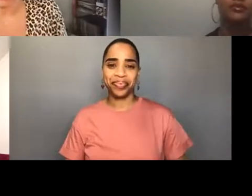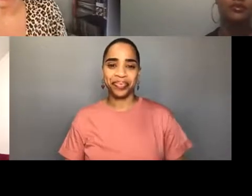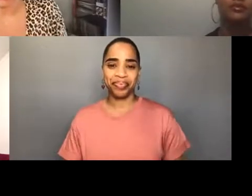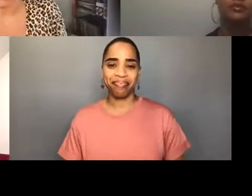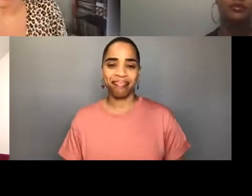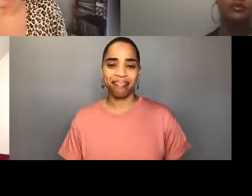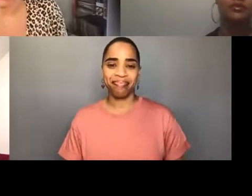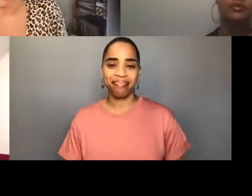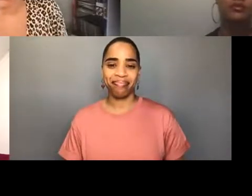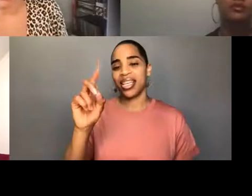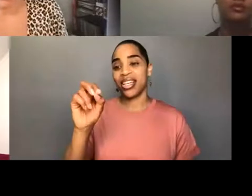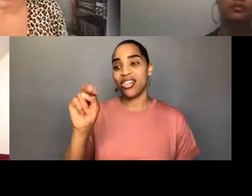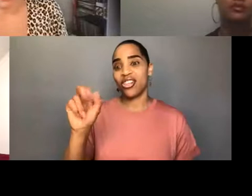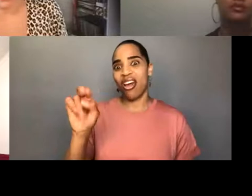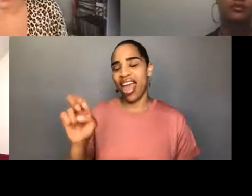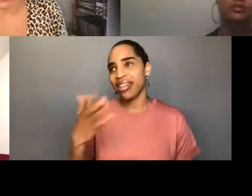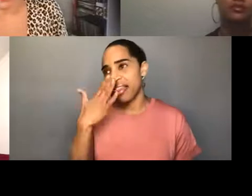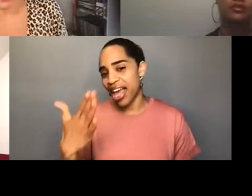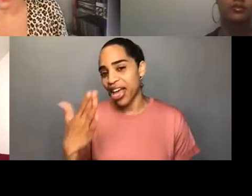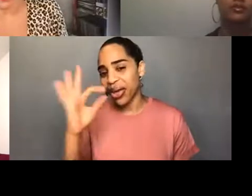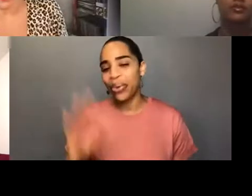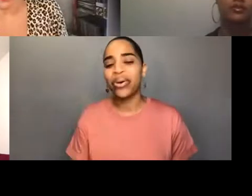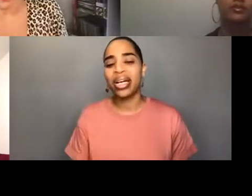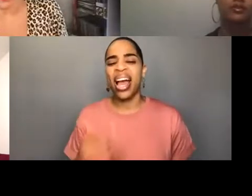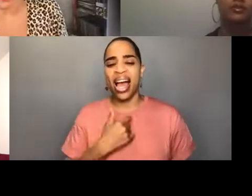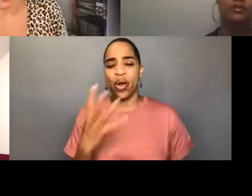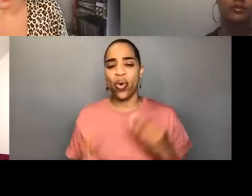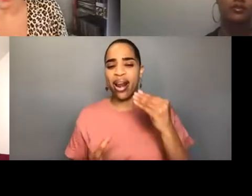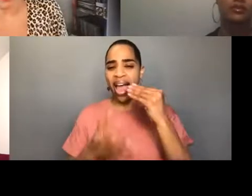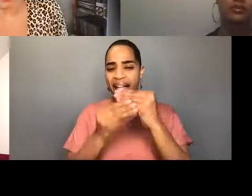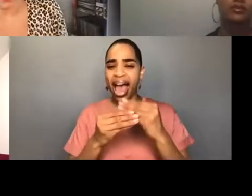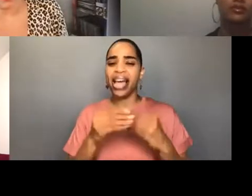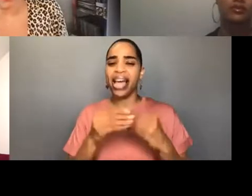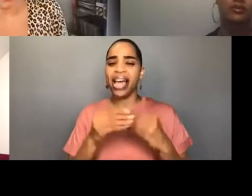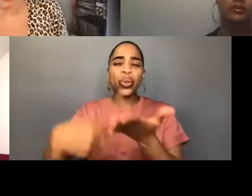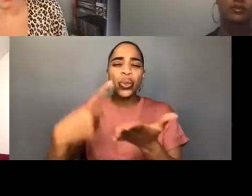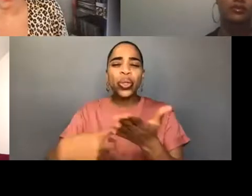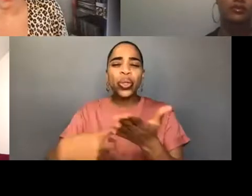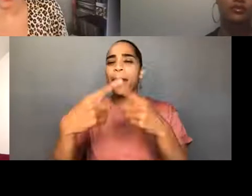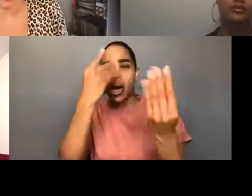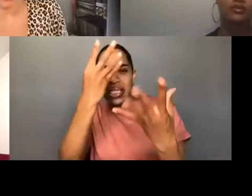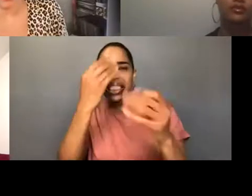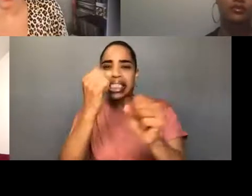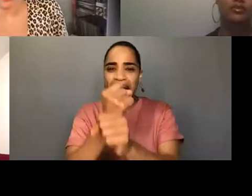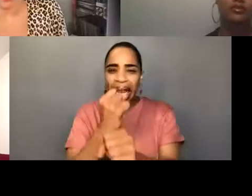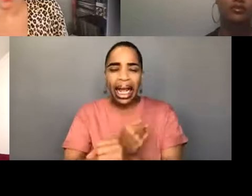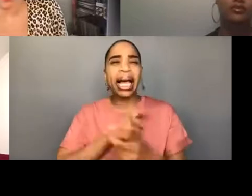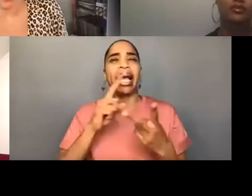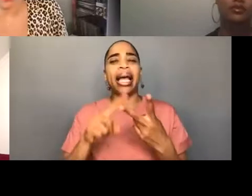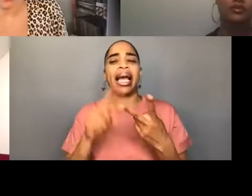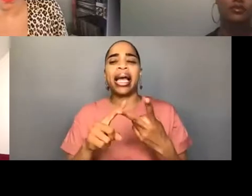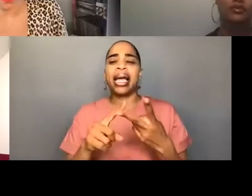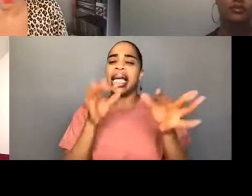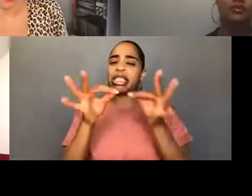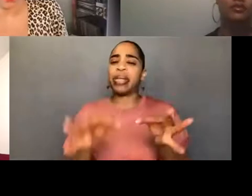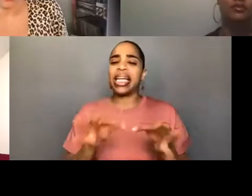Yes, thank you for that. And I wanted to kind of go into, you were discussing like data and articulating the